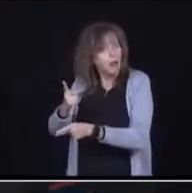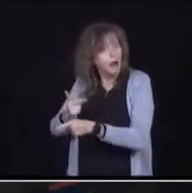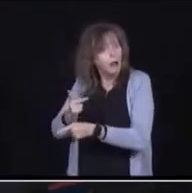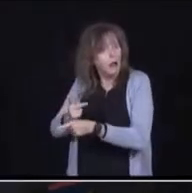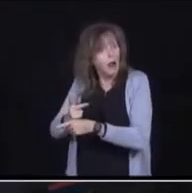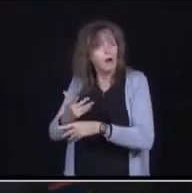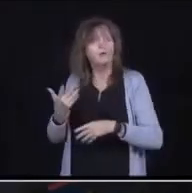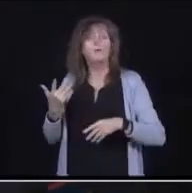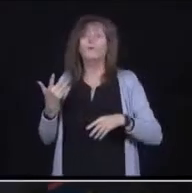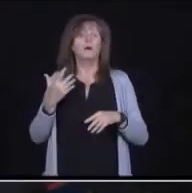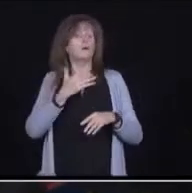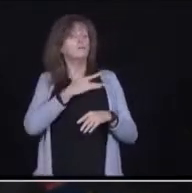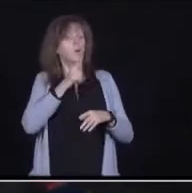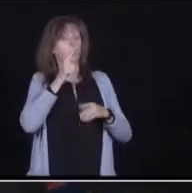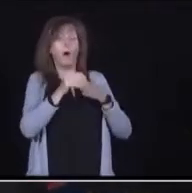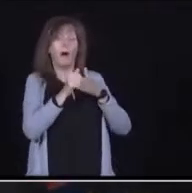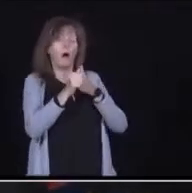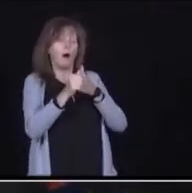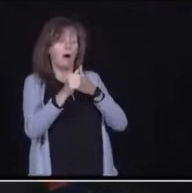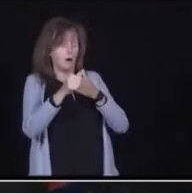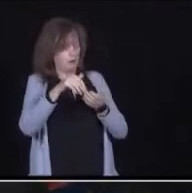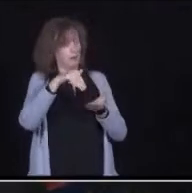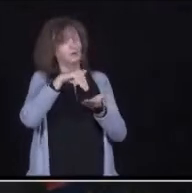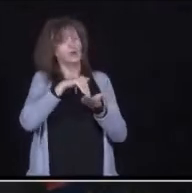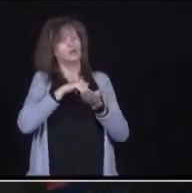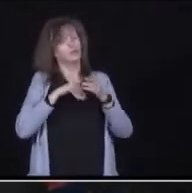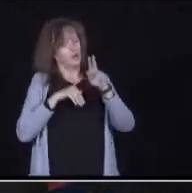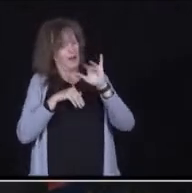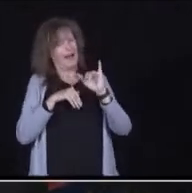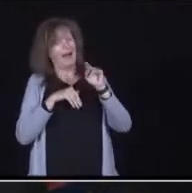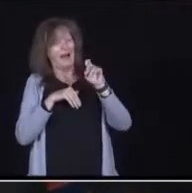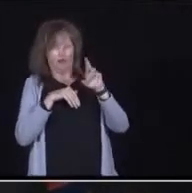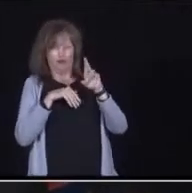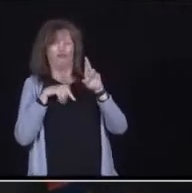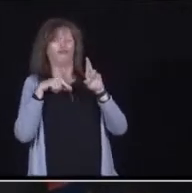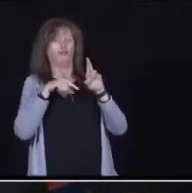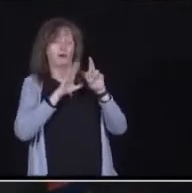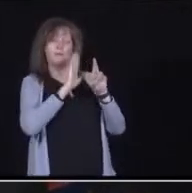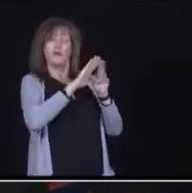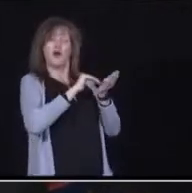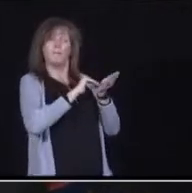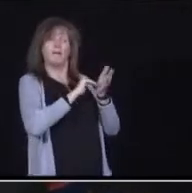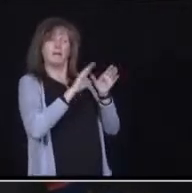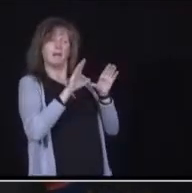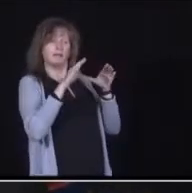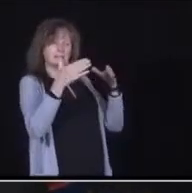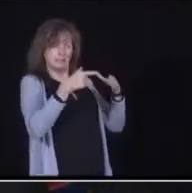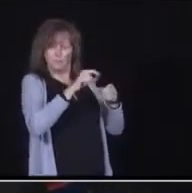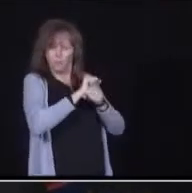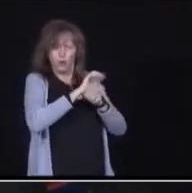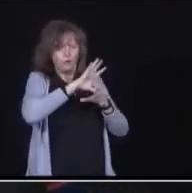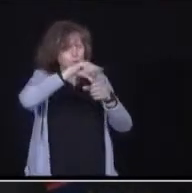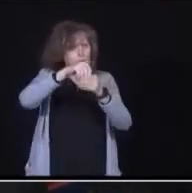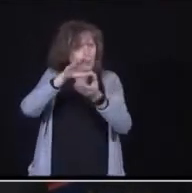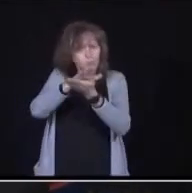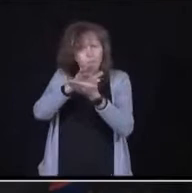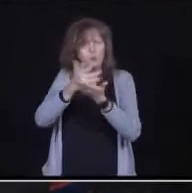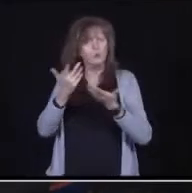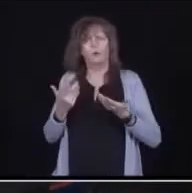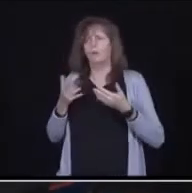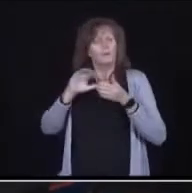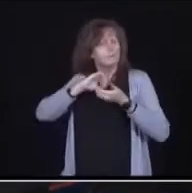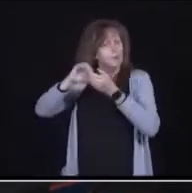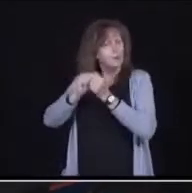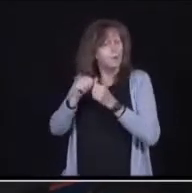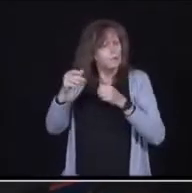Heyer, and his team are working with schools and local public health units to quickly isolate and contain cases.